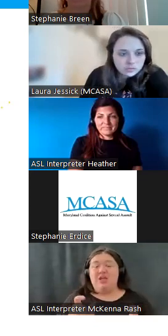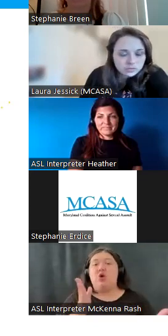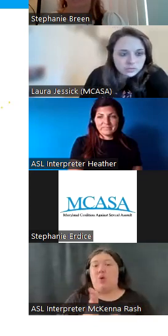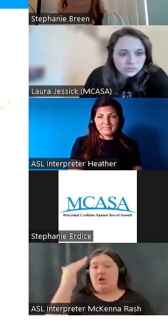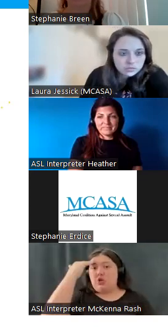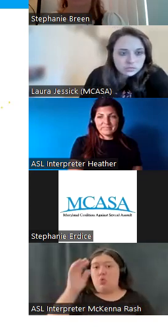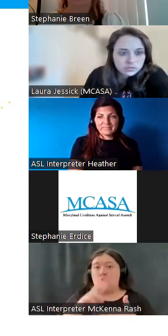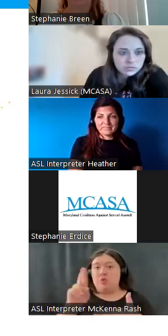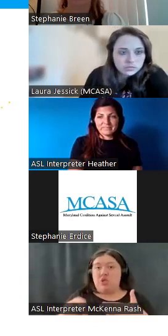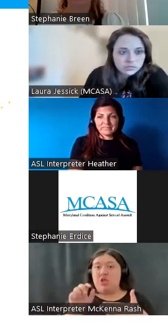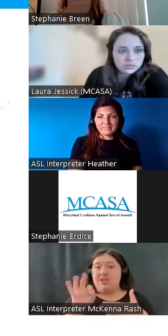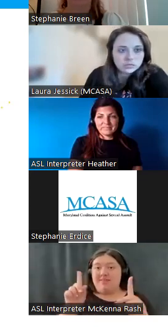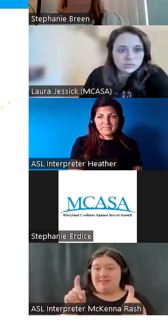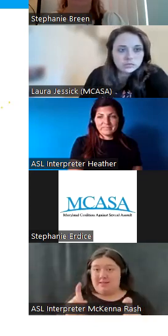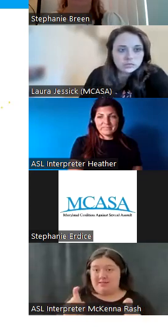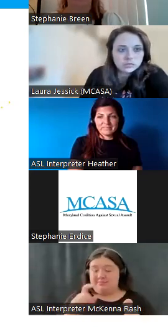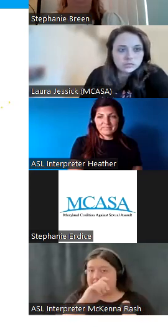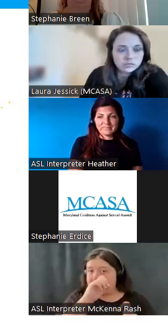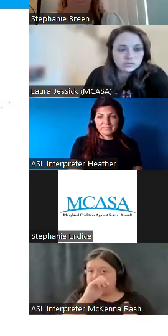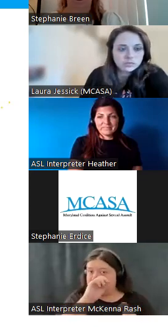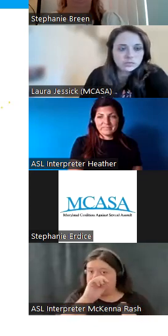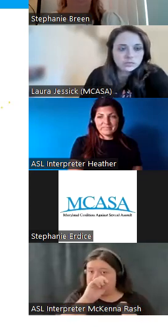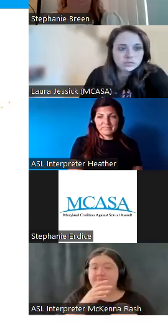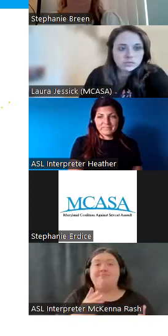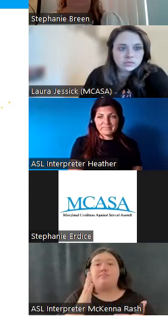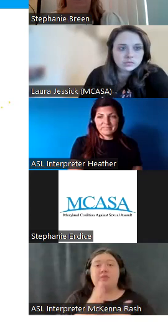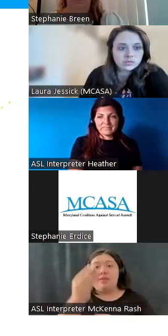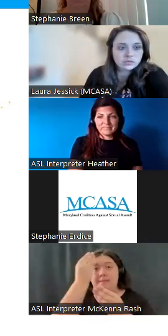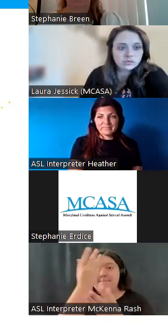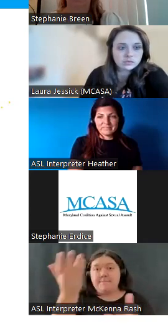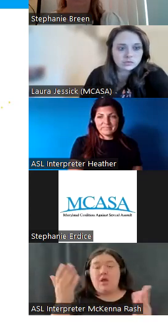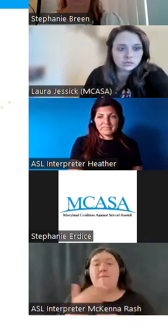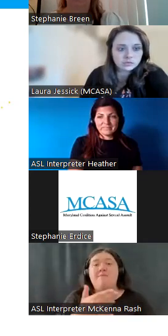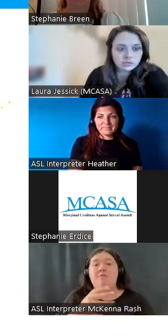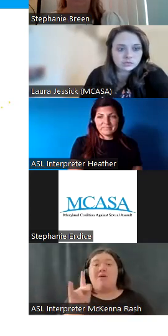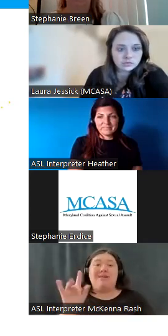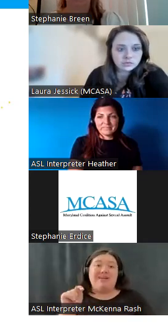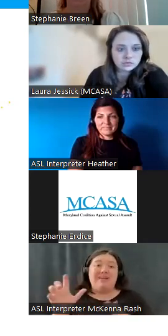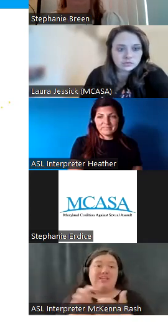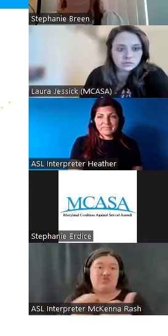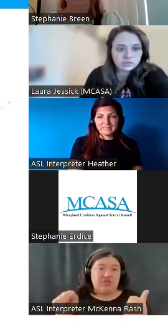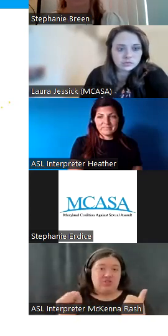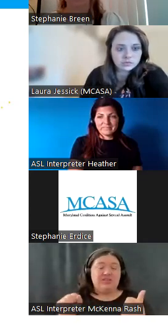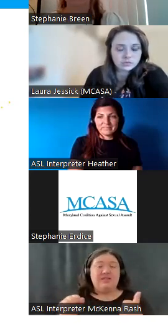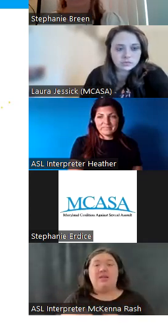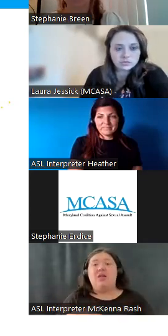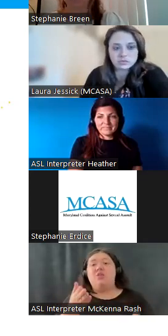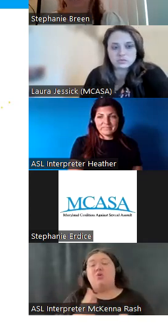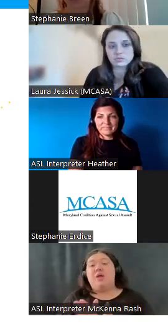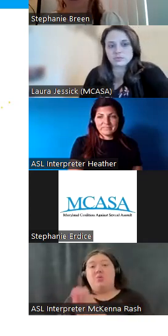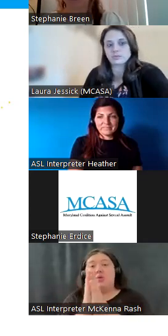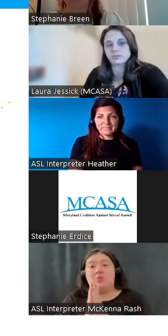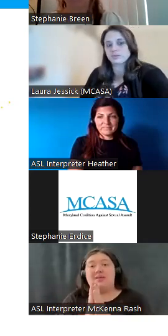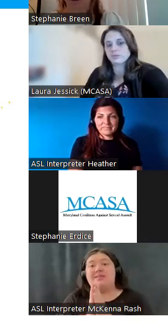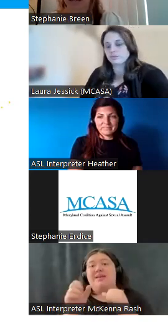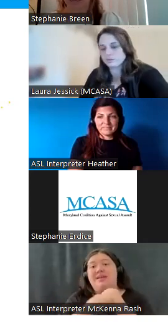of testing, the right to be informed prior to kit destruction, the right to request an extended